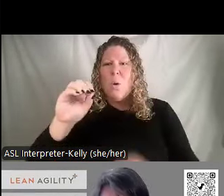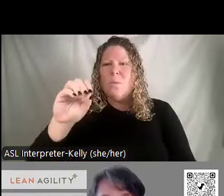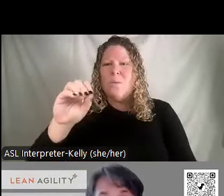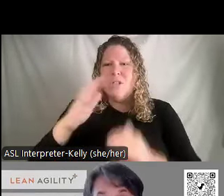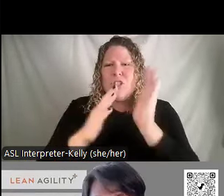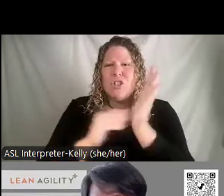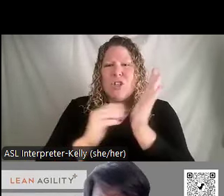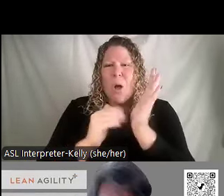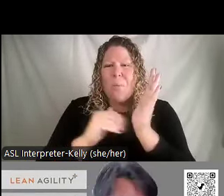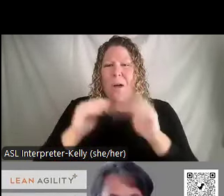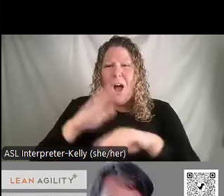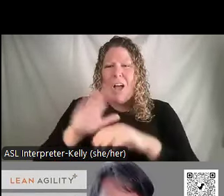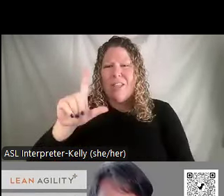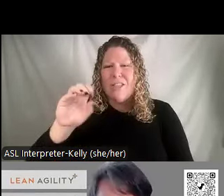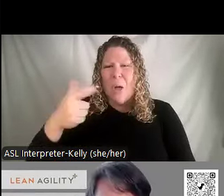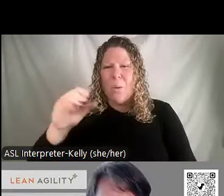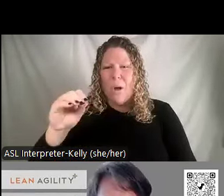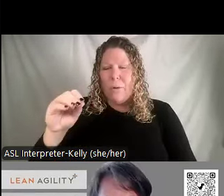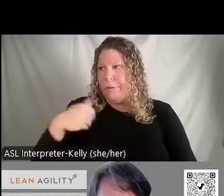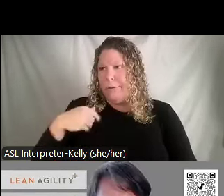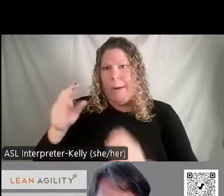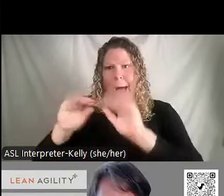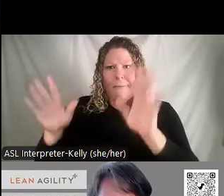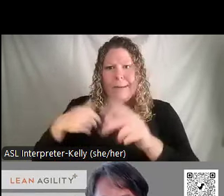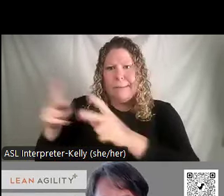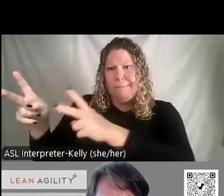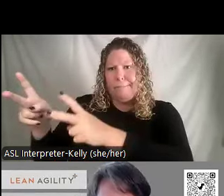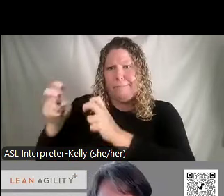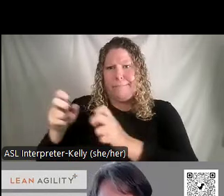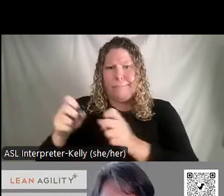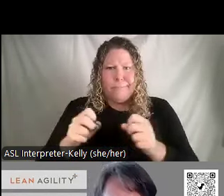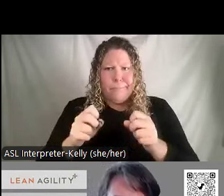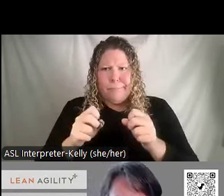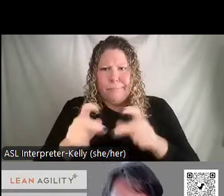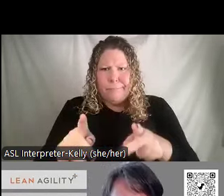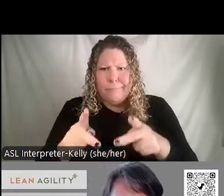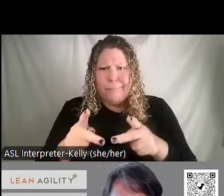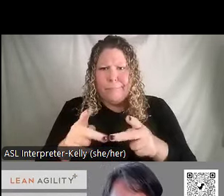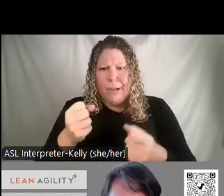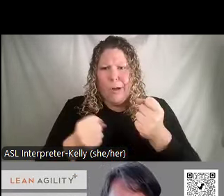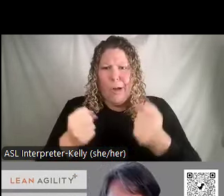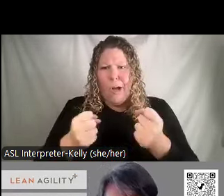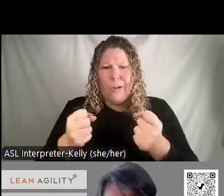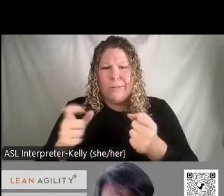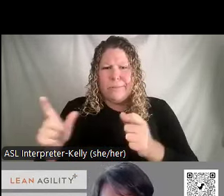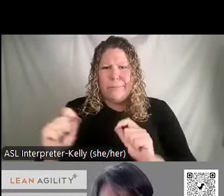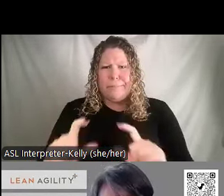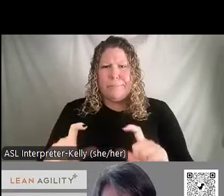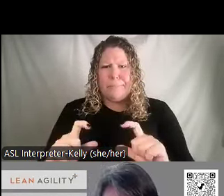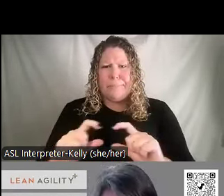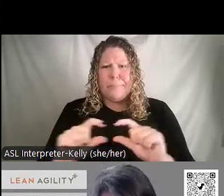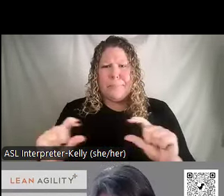So clearly what I did was I just got a picture of a car in a car wash and then clipped the Hertz logo and put it on top. So you see there's no